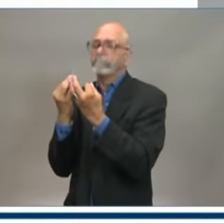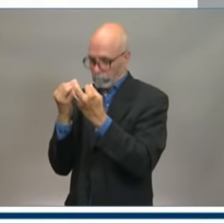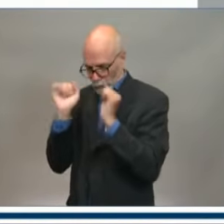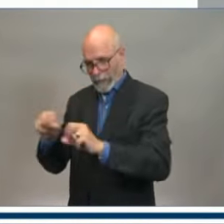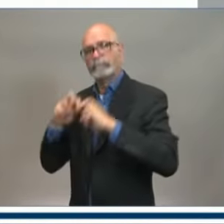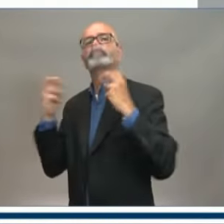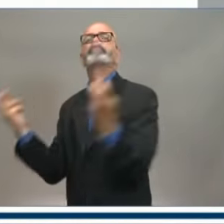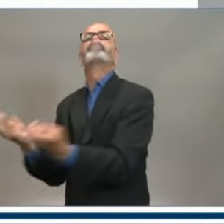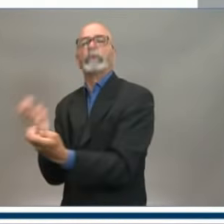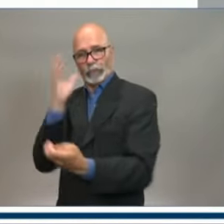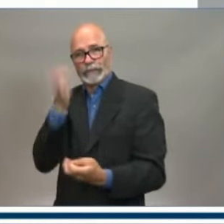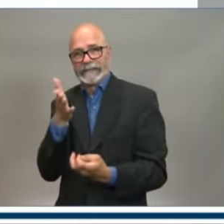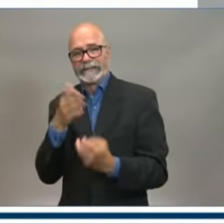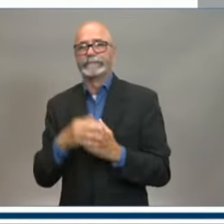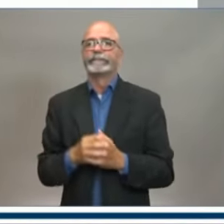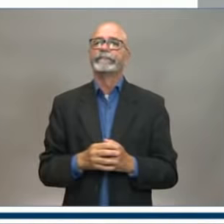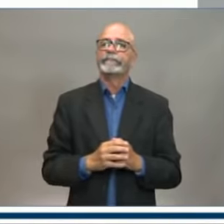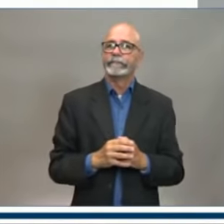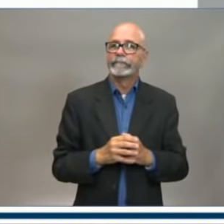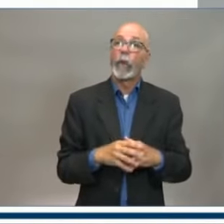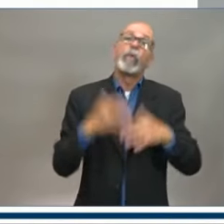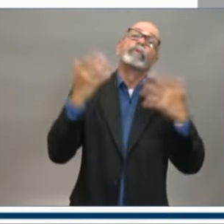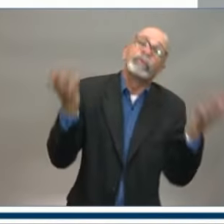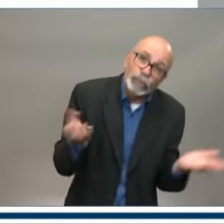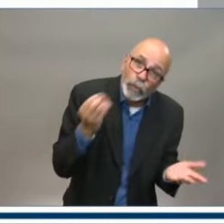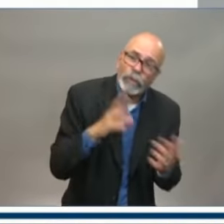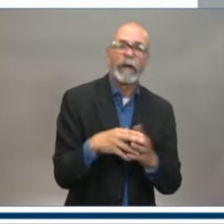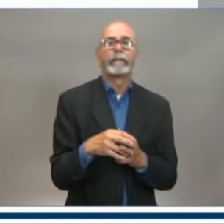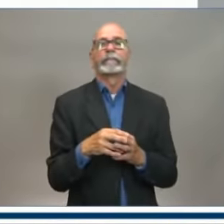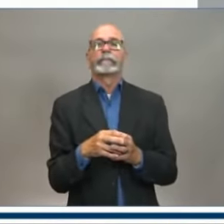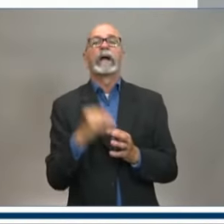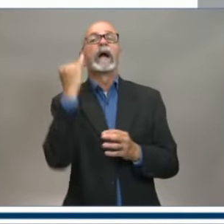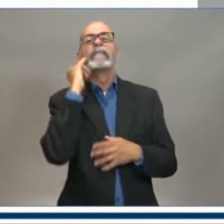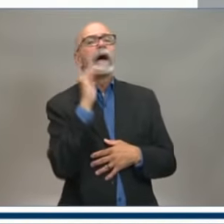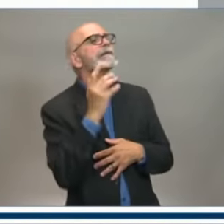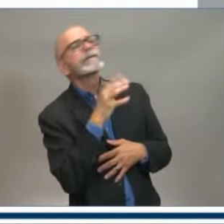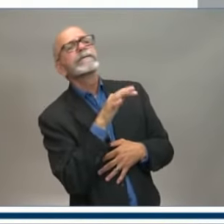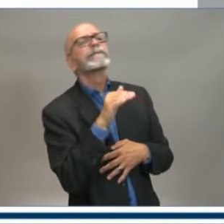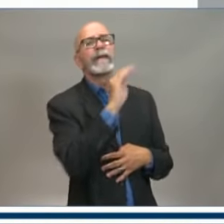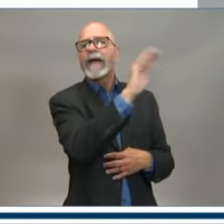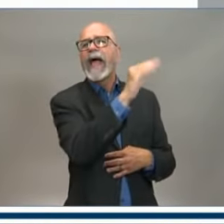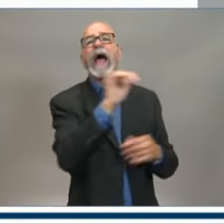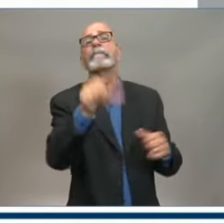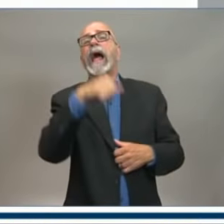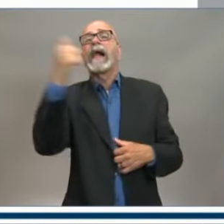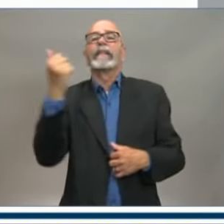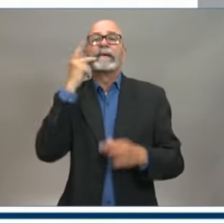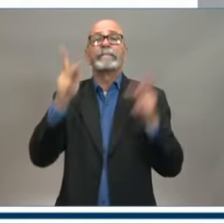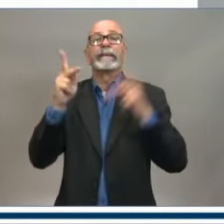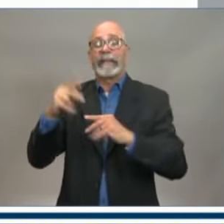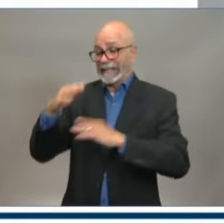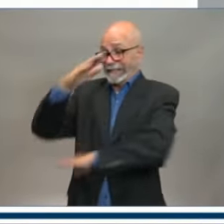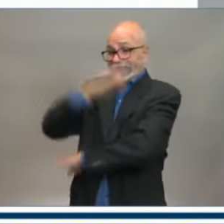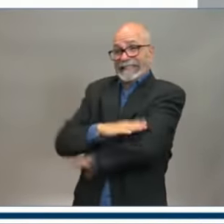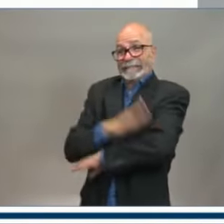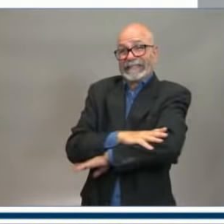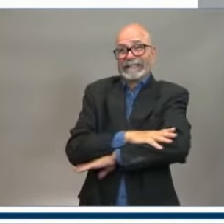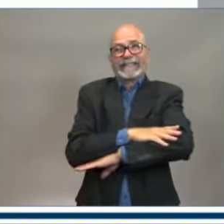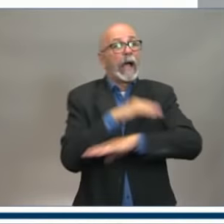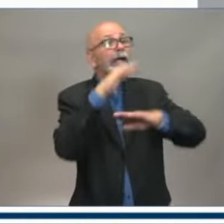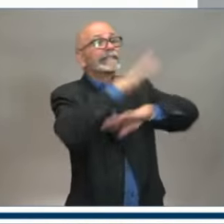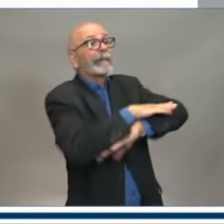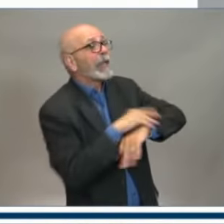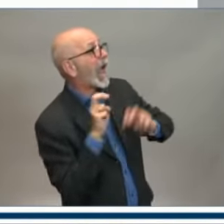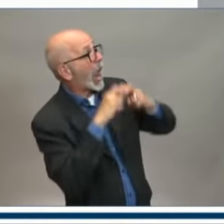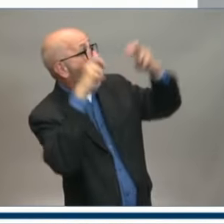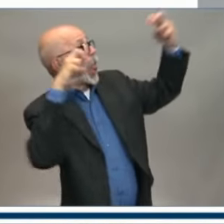household bubble. You could certainly go with other people and sit at different tables and say hello to each other from 6 feet apart. But who you sit